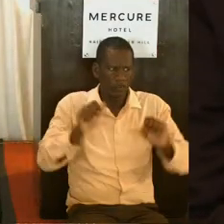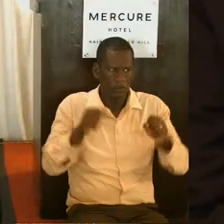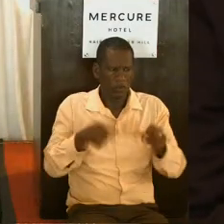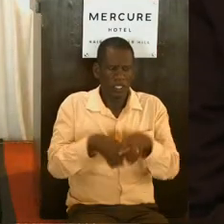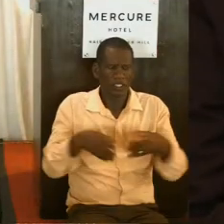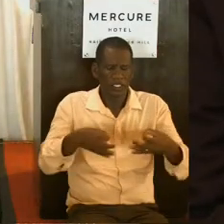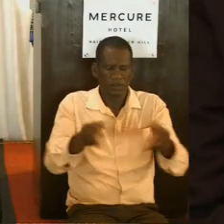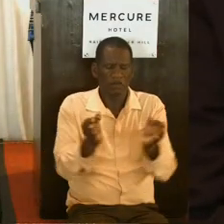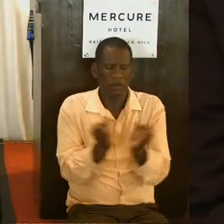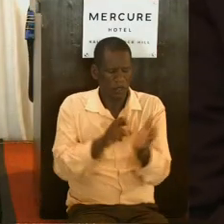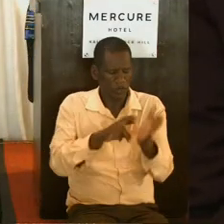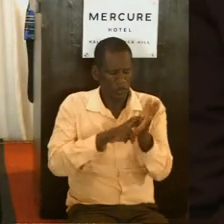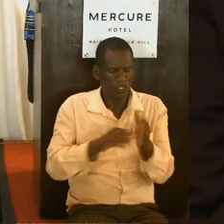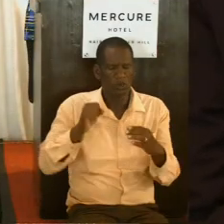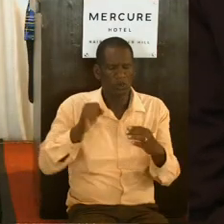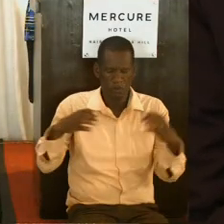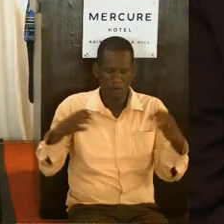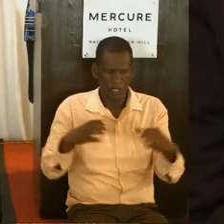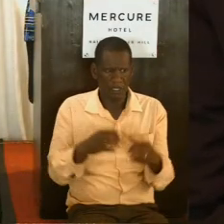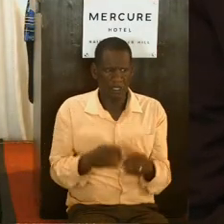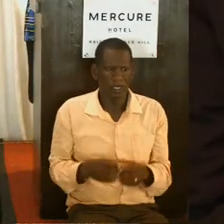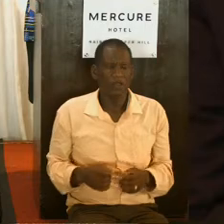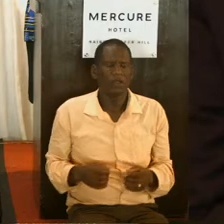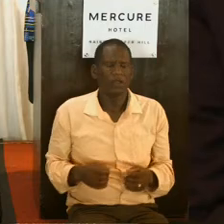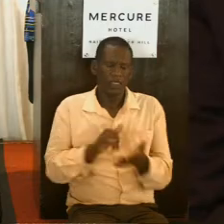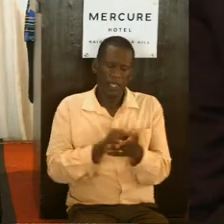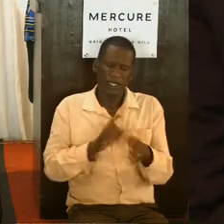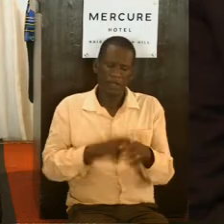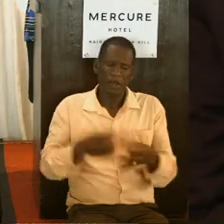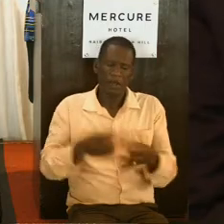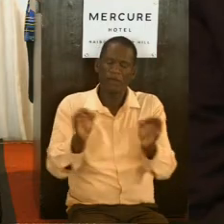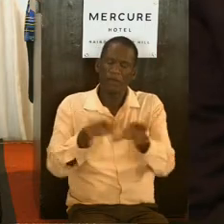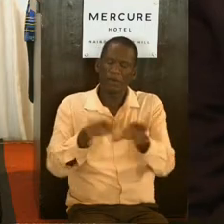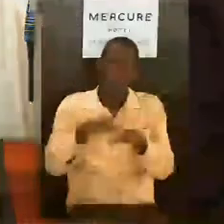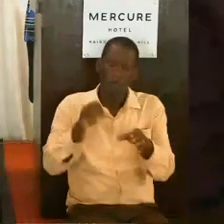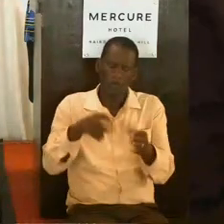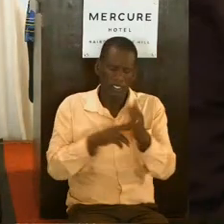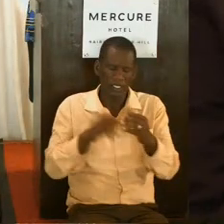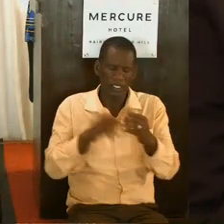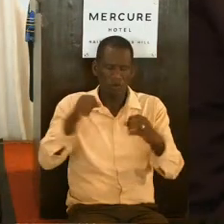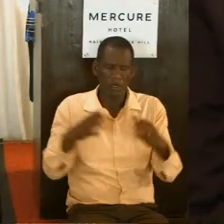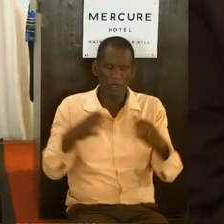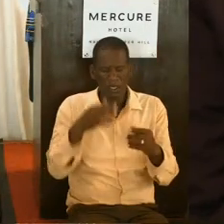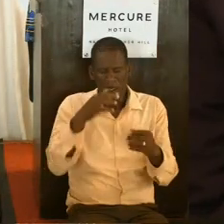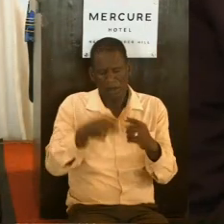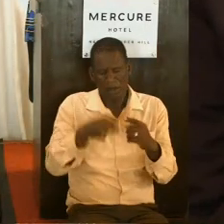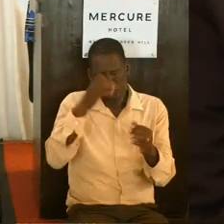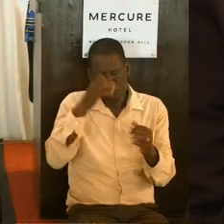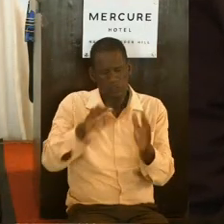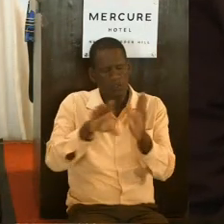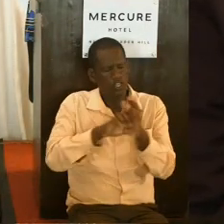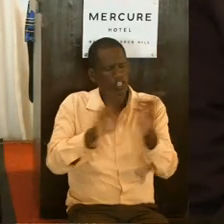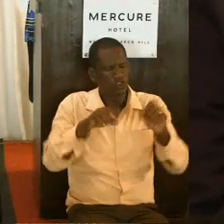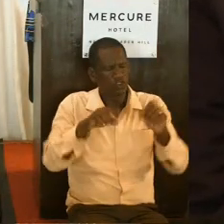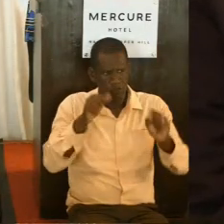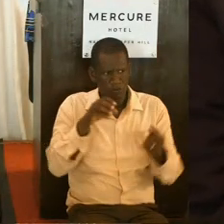a family to register political party then but now because of the law it is not possible so in a